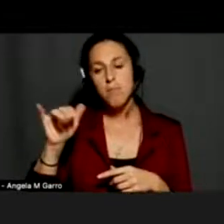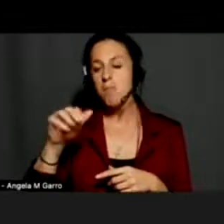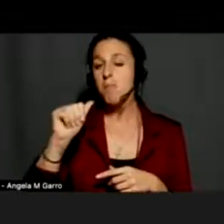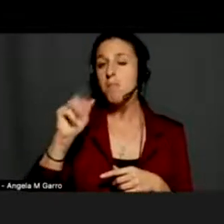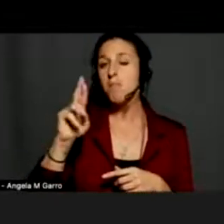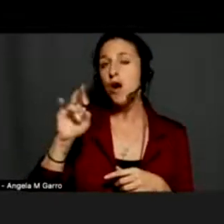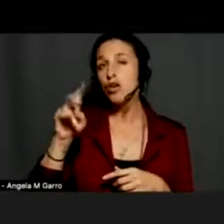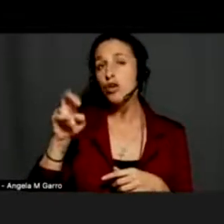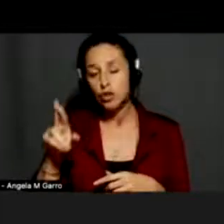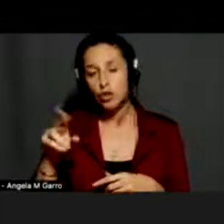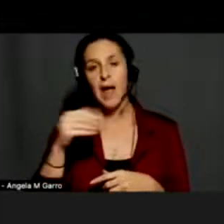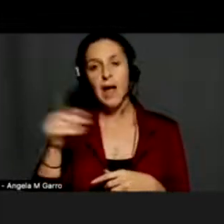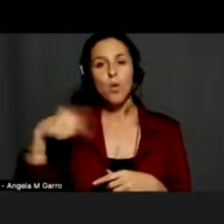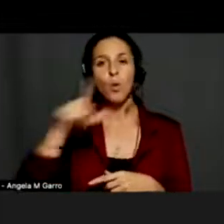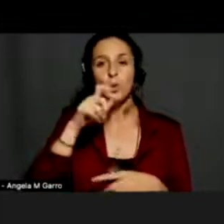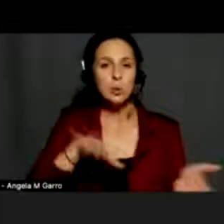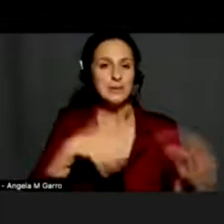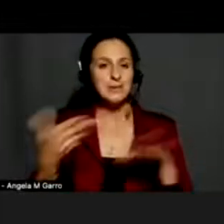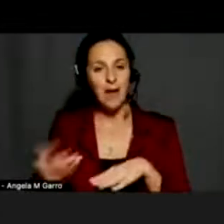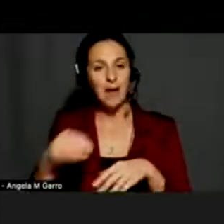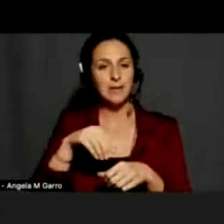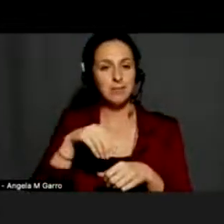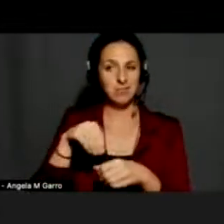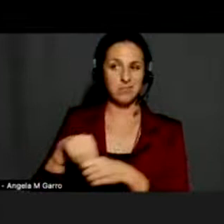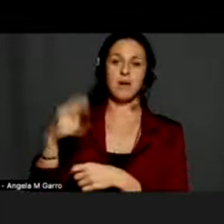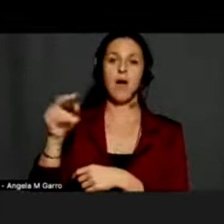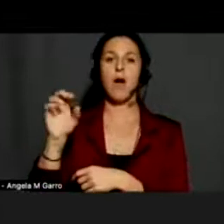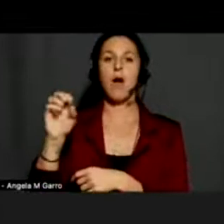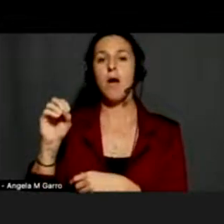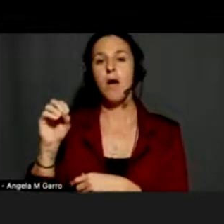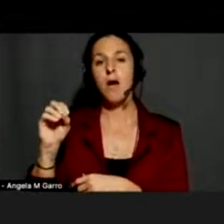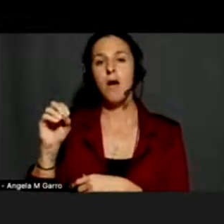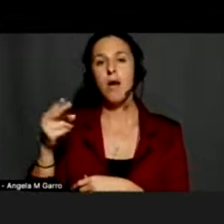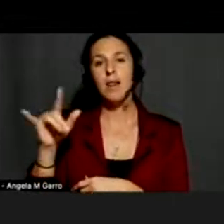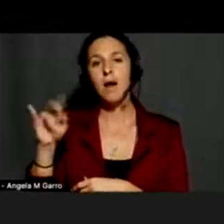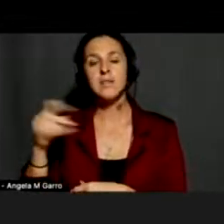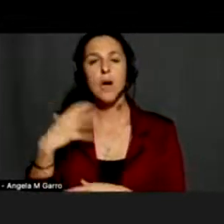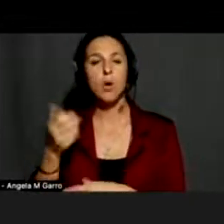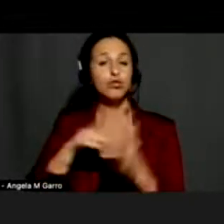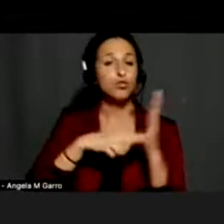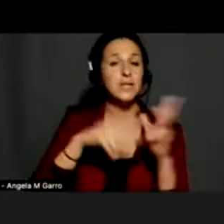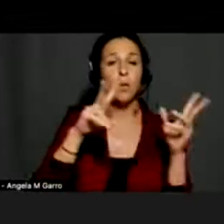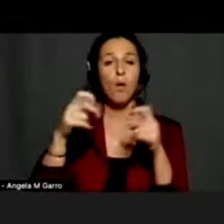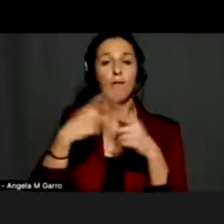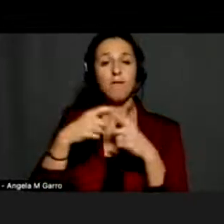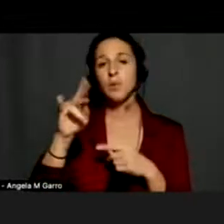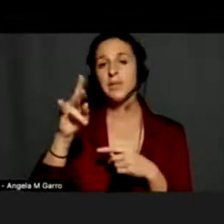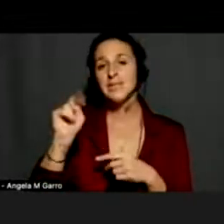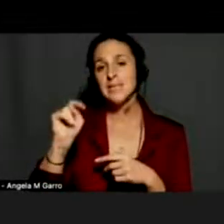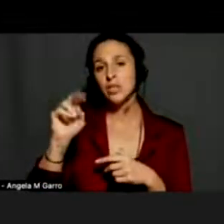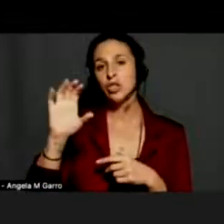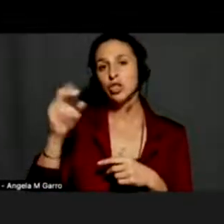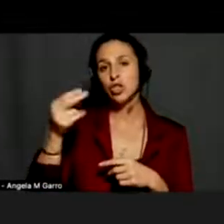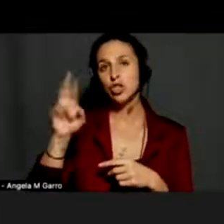those that died in the Holocaust. And I just want to read a quote from Winston Churchill that I think sums